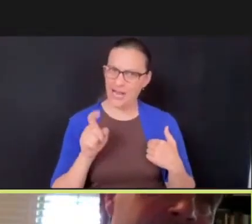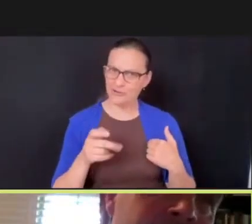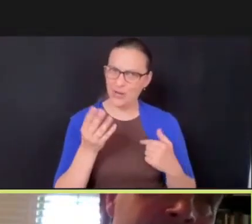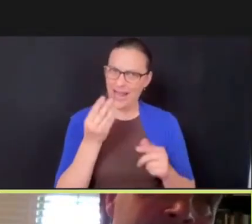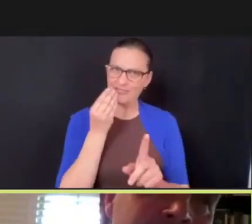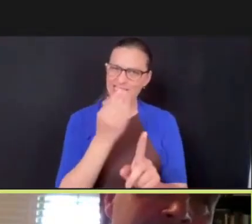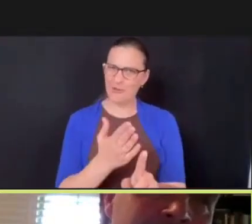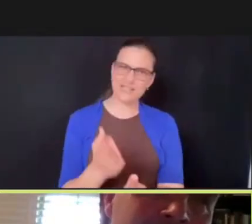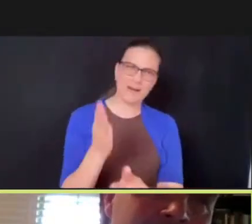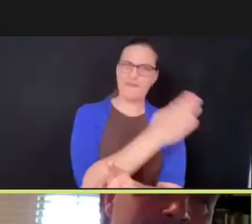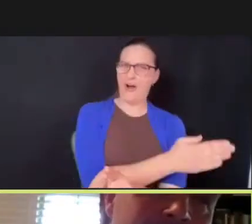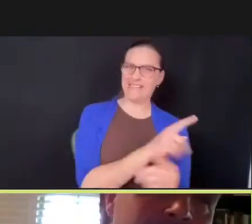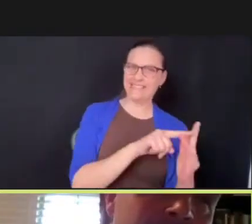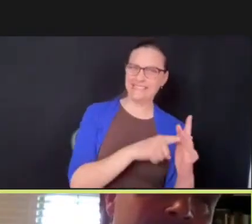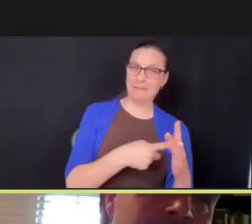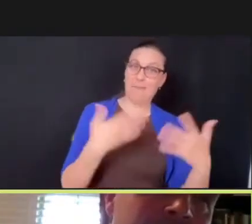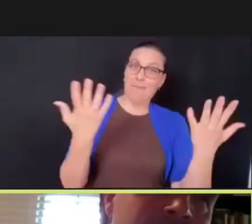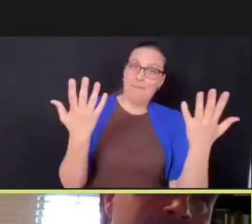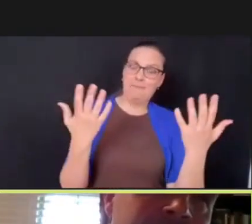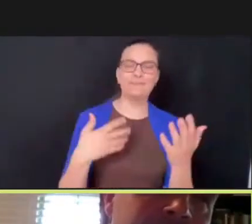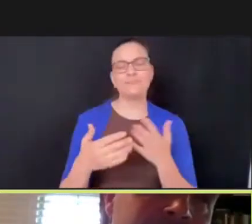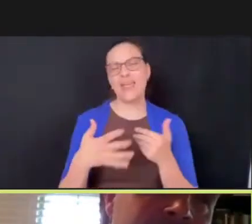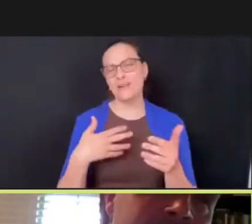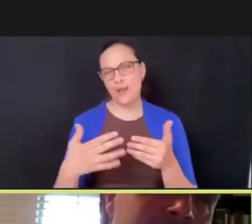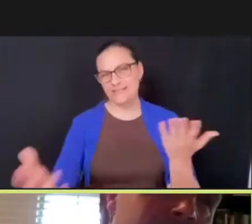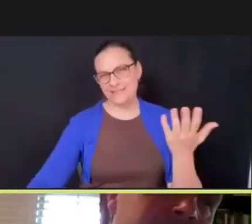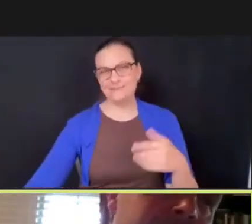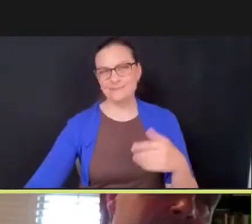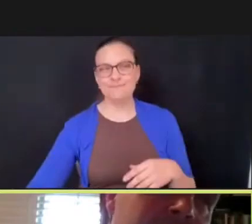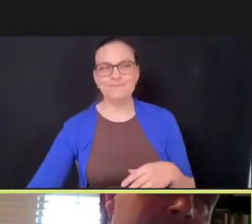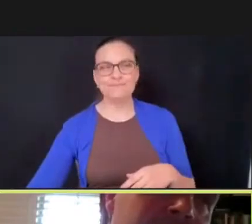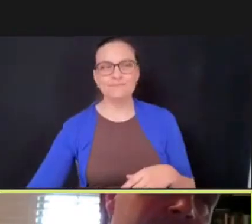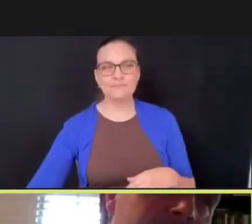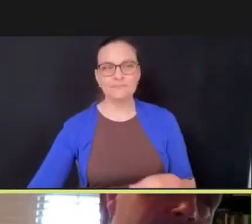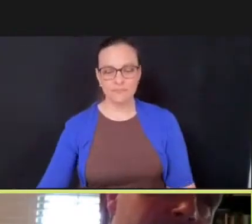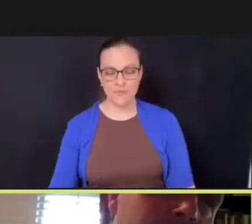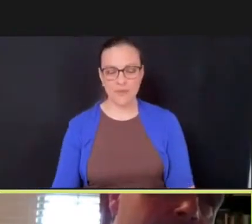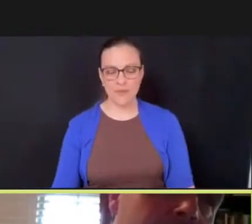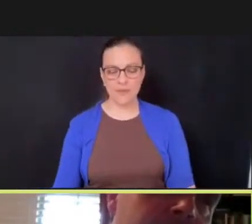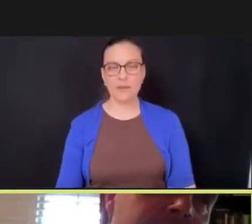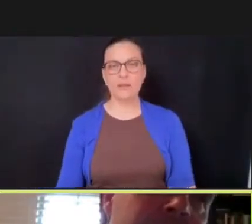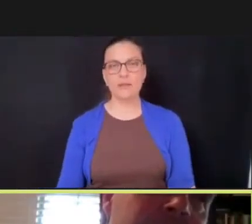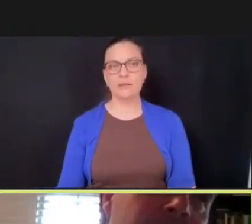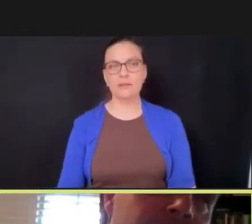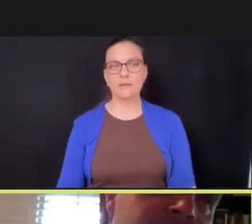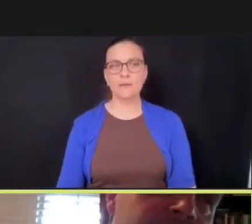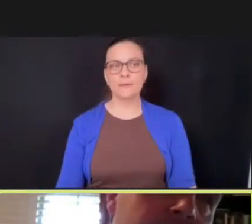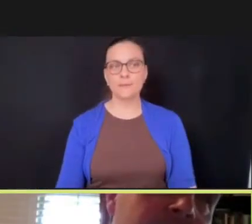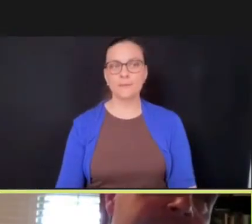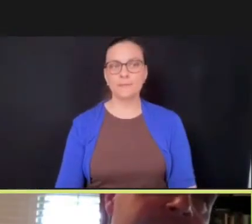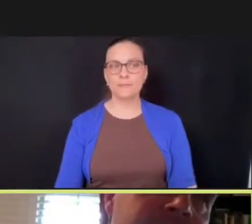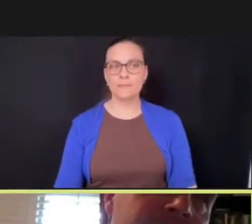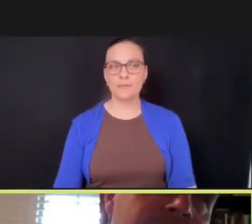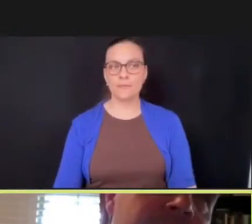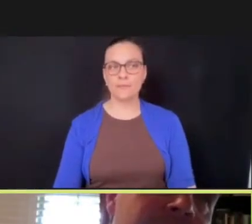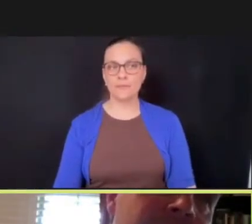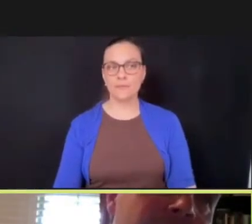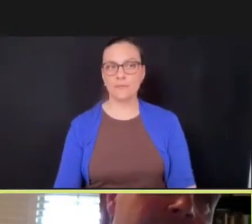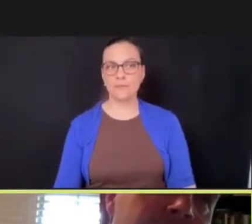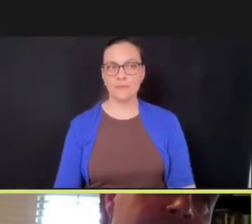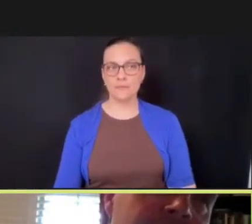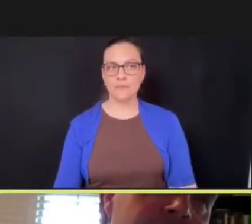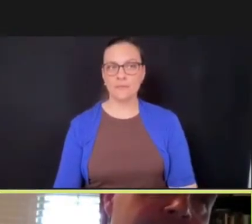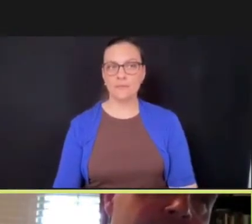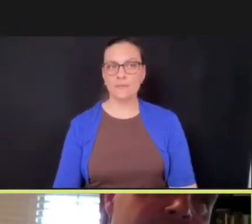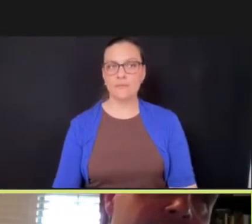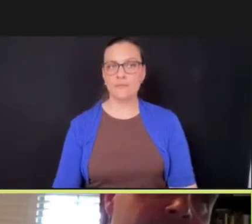anyways, but a lot of times I just sort of, what worked for me, what felt right for me,